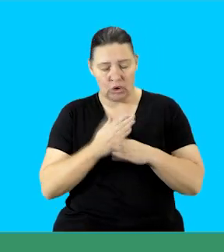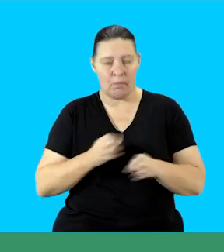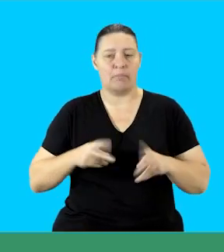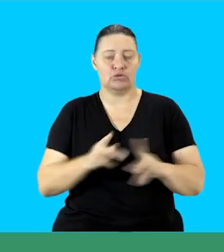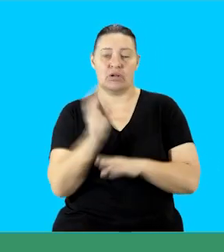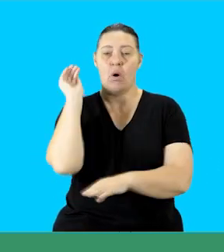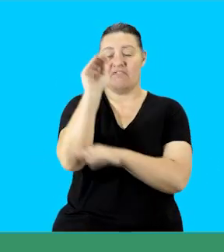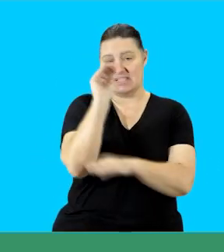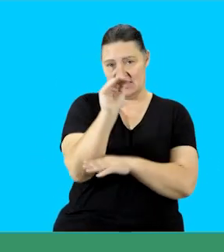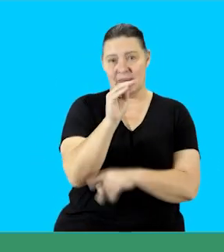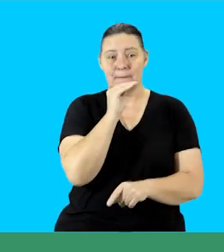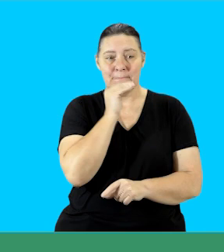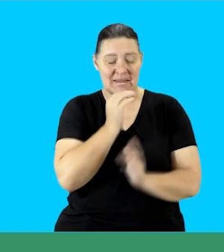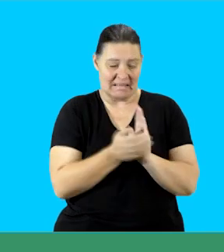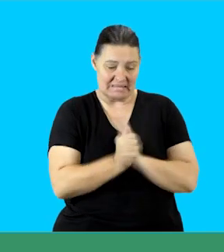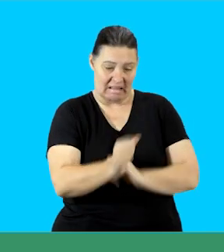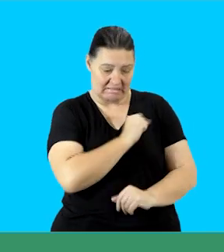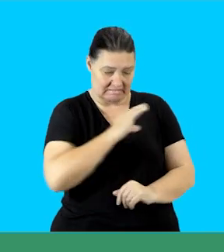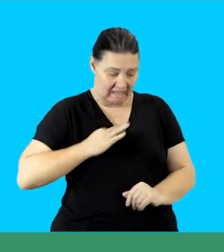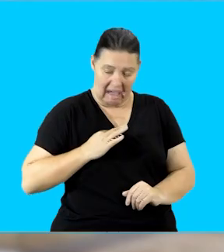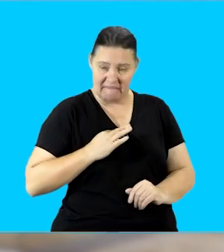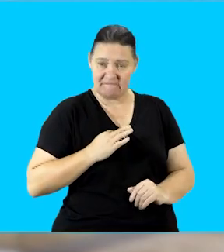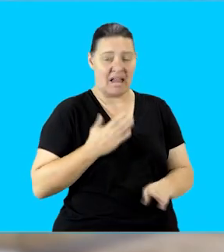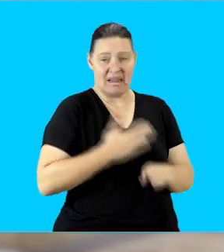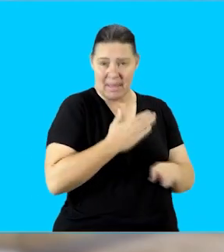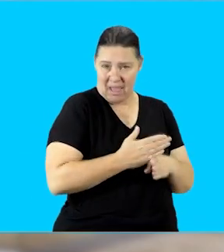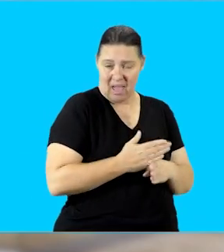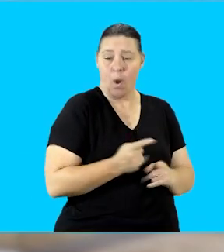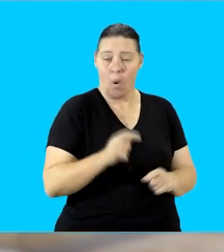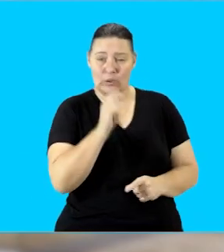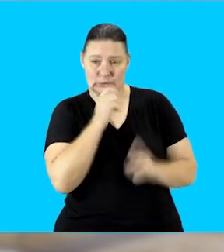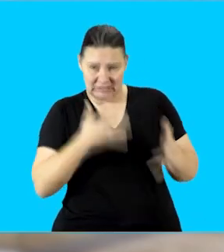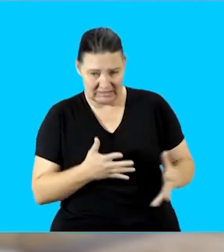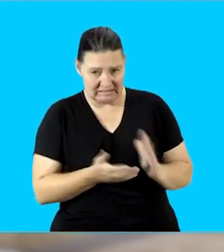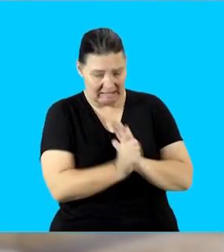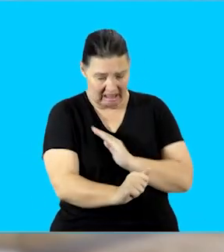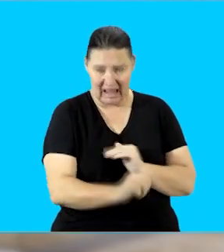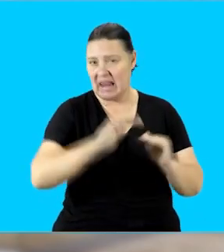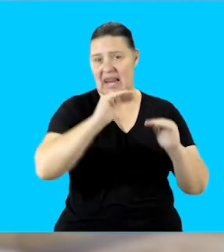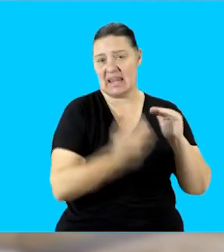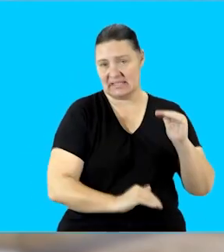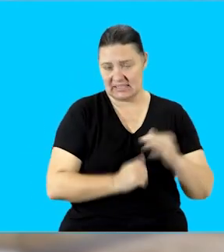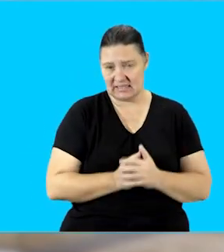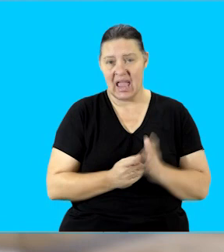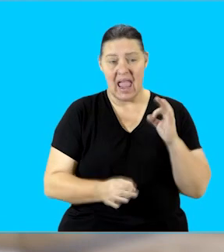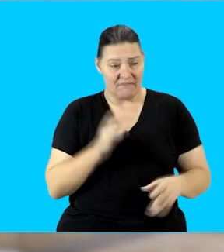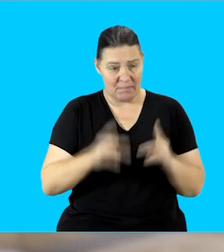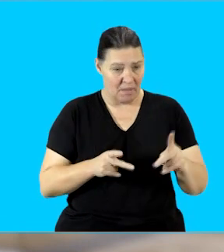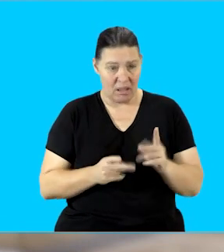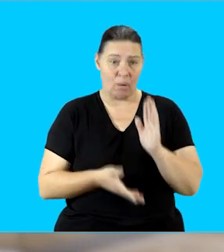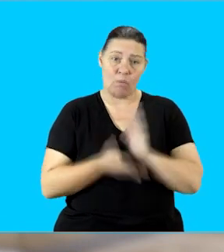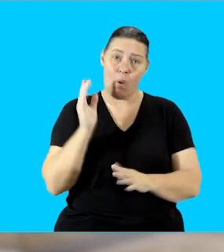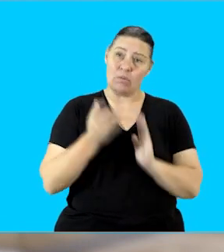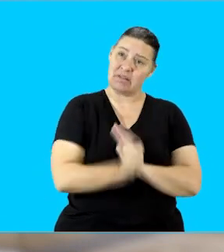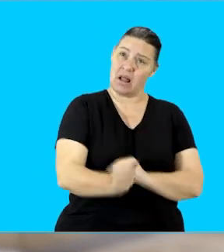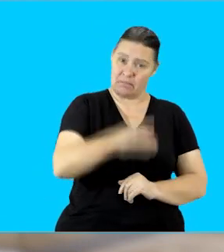shortage of skilled labor and consumers. Obviously, if people decide to go abroad with their skills, it simply means